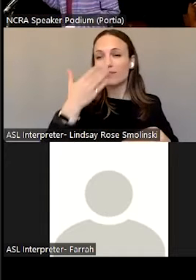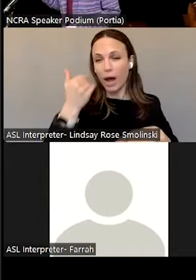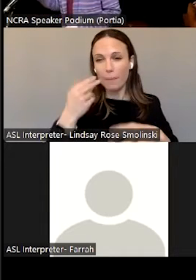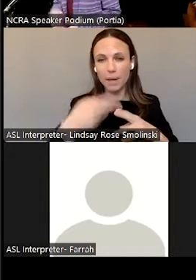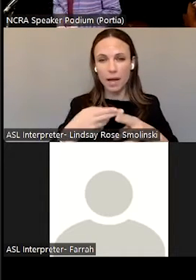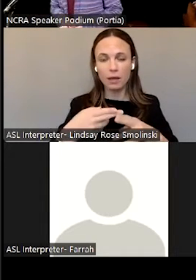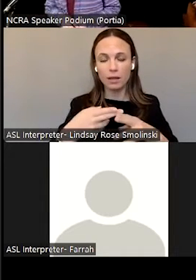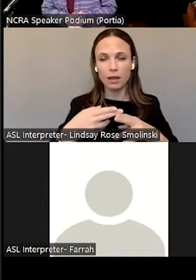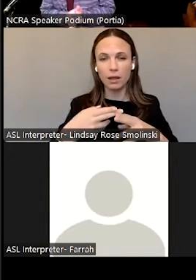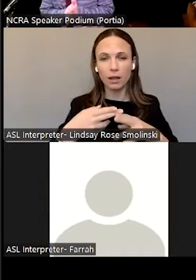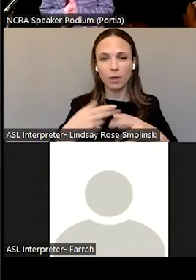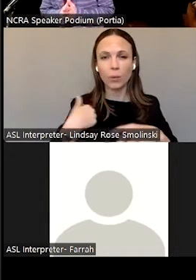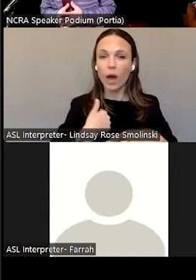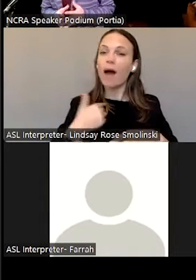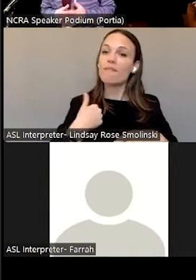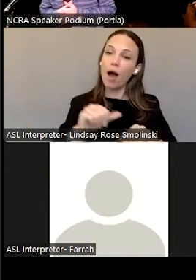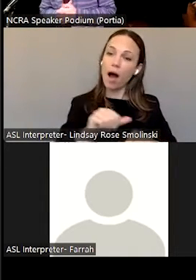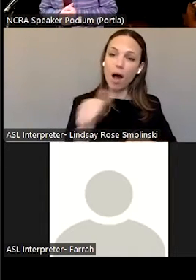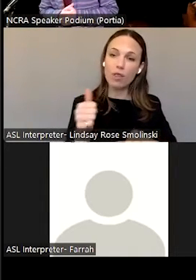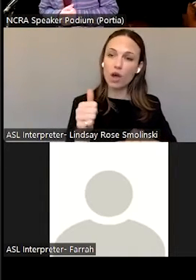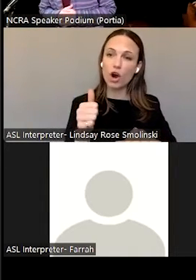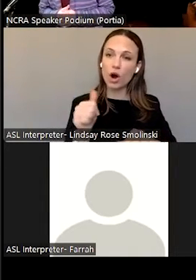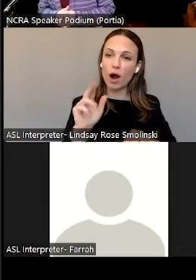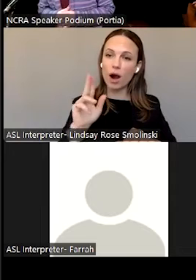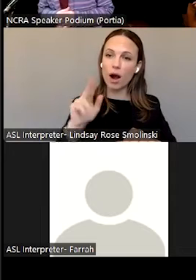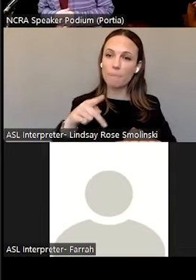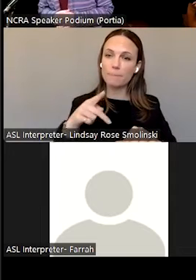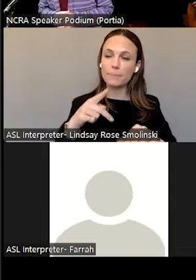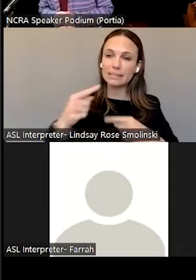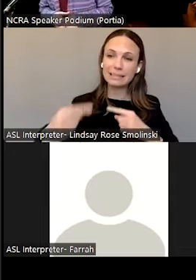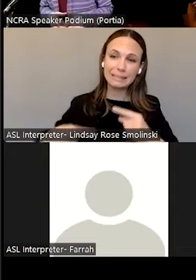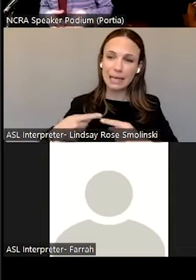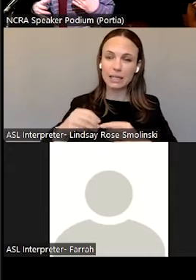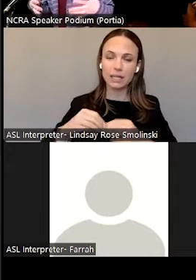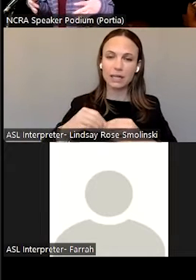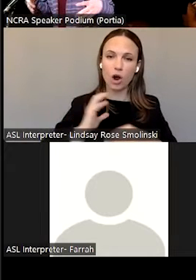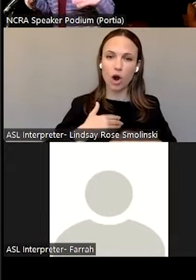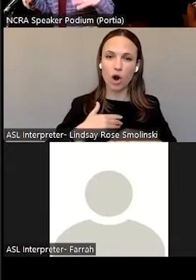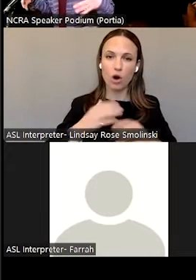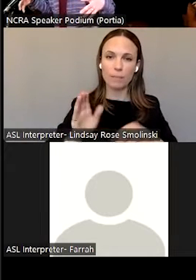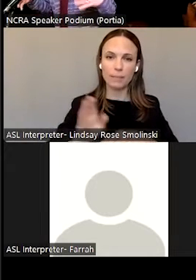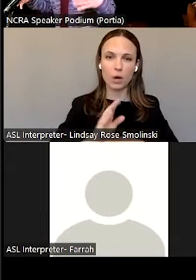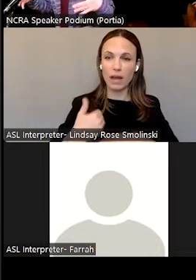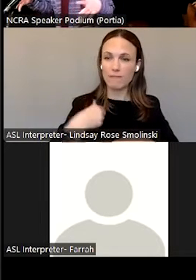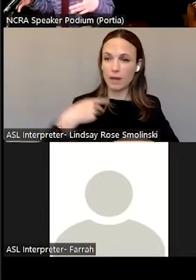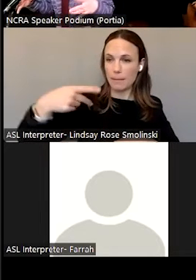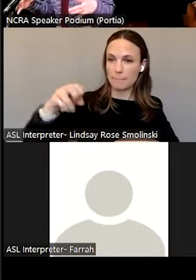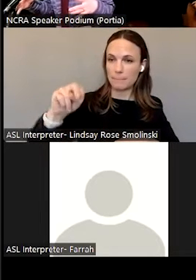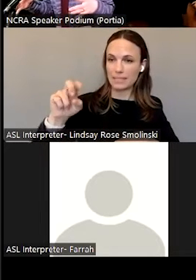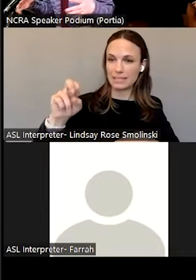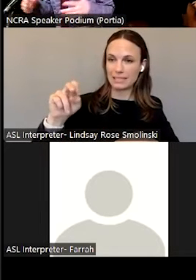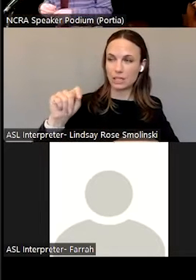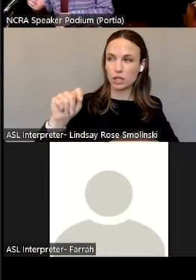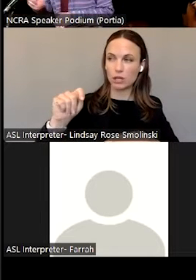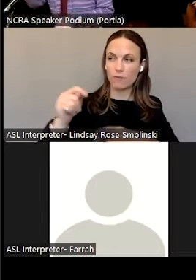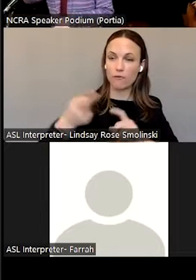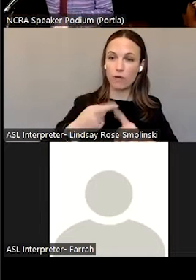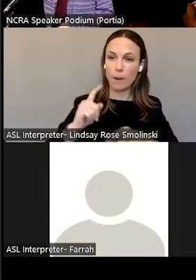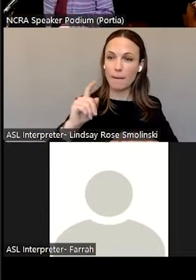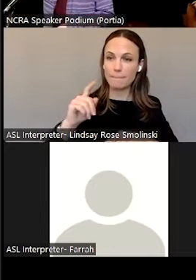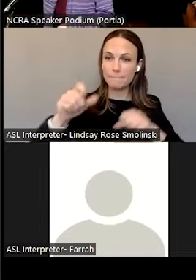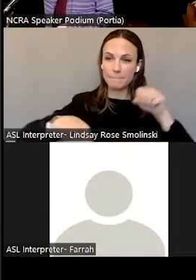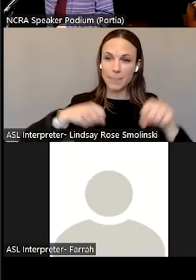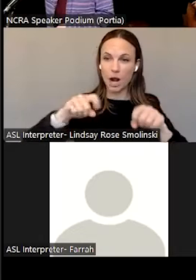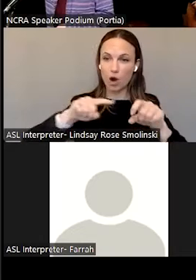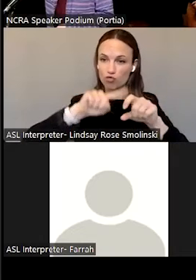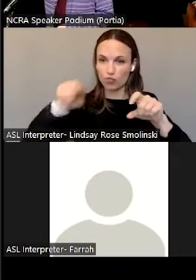do other upcycling in our showroom. We've got a pendant made from a bicycle rim, and we use the